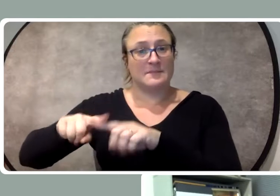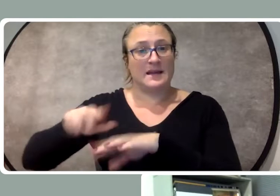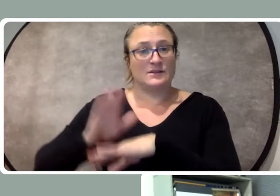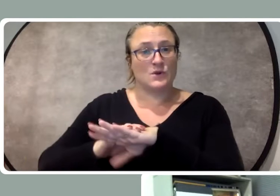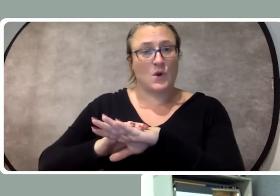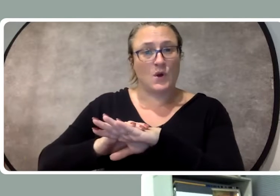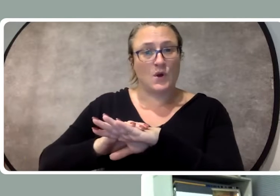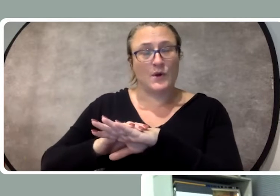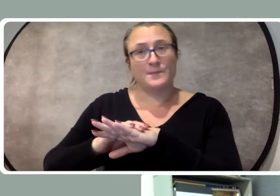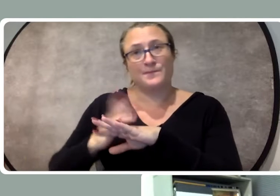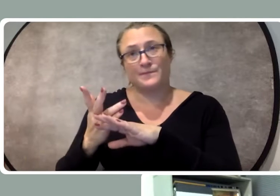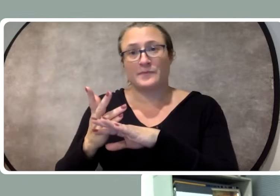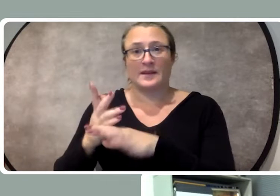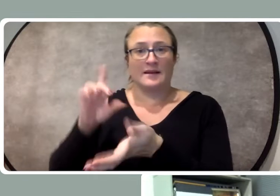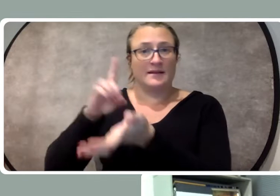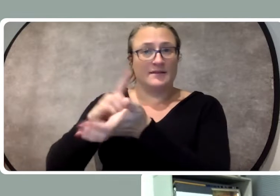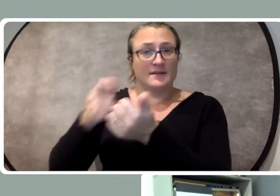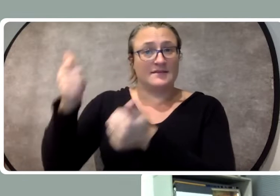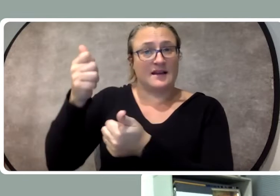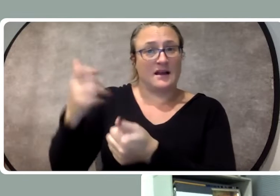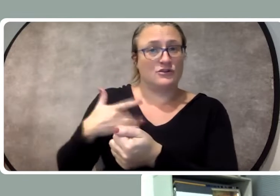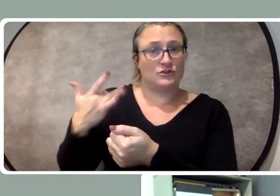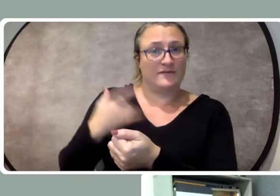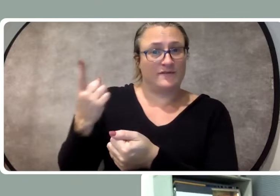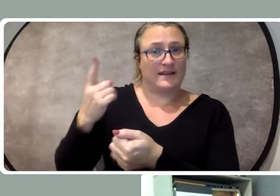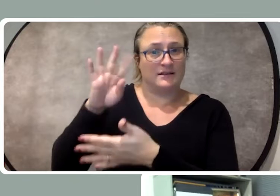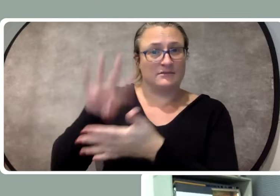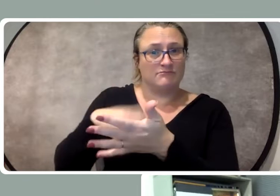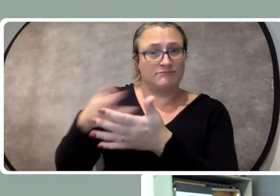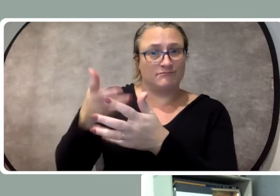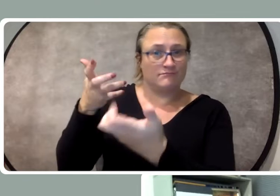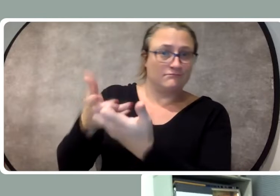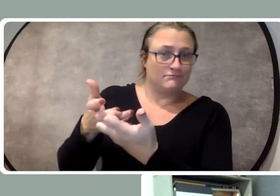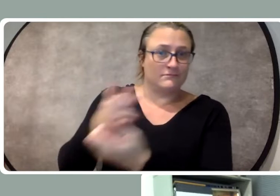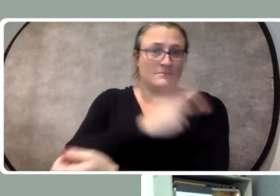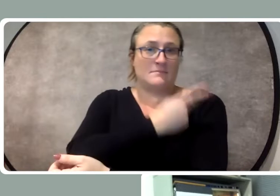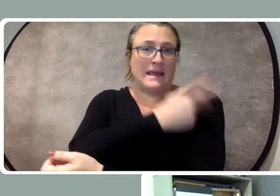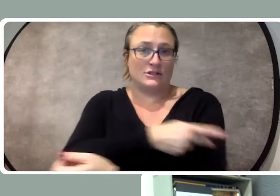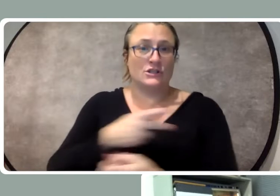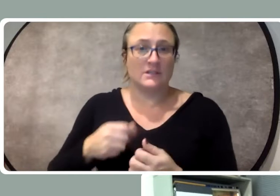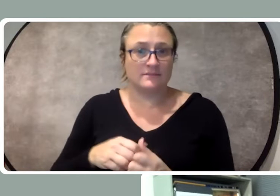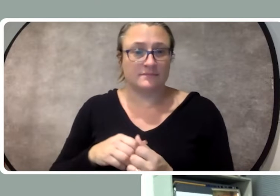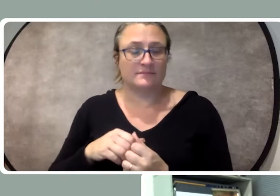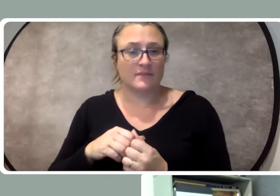the treating physician thinks is most appropriate for the patient. But there's certainly, a lot of